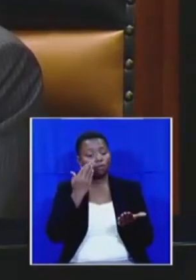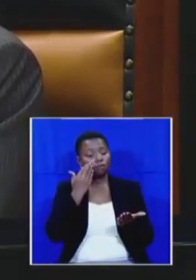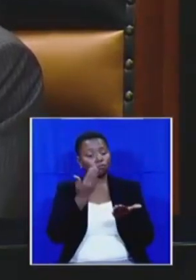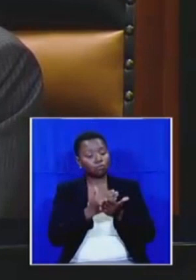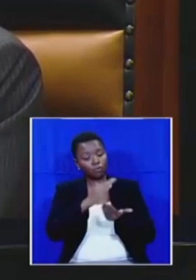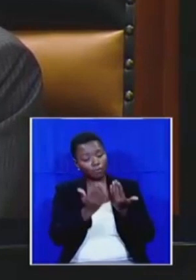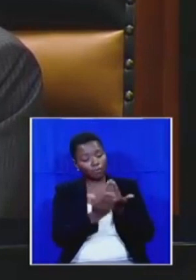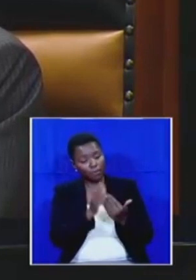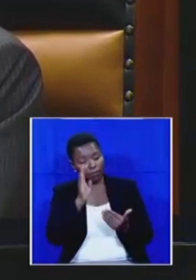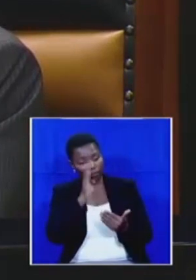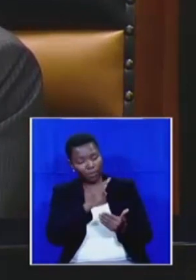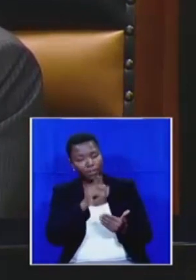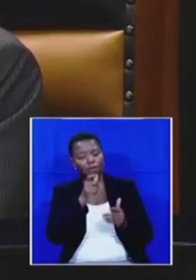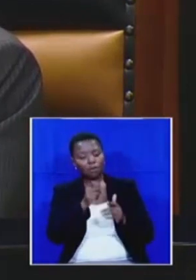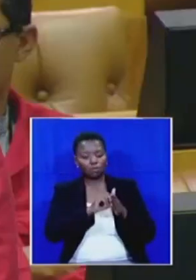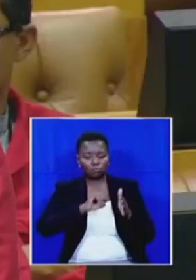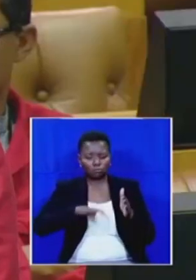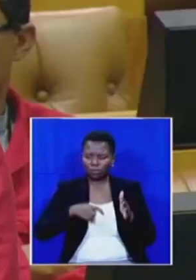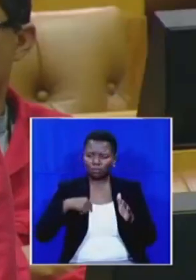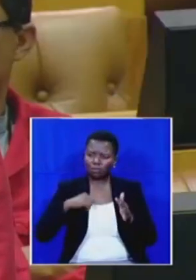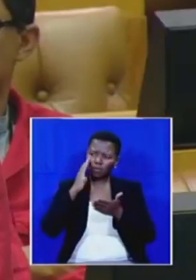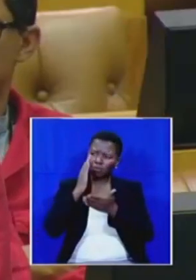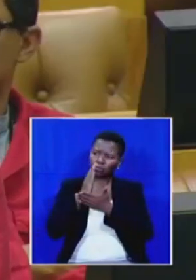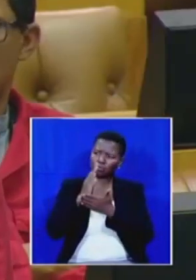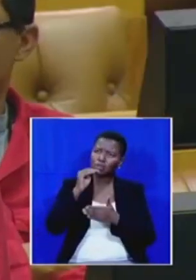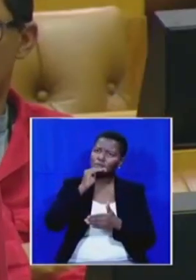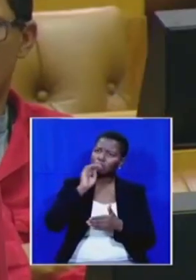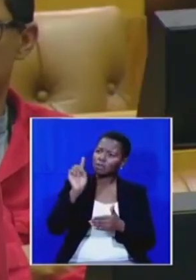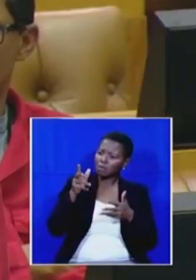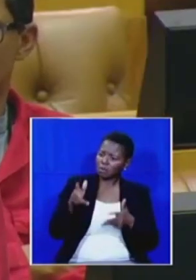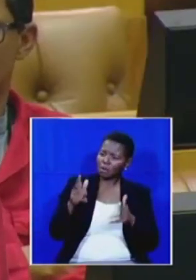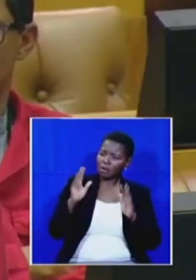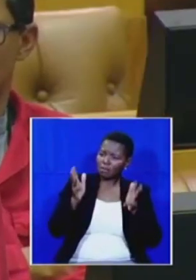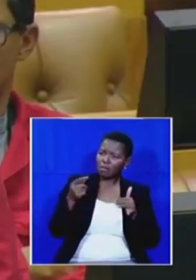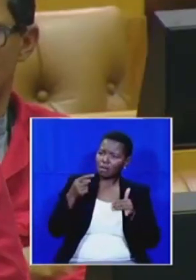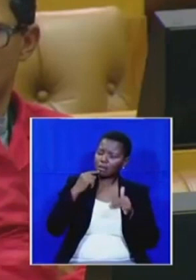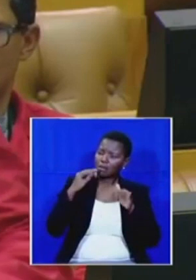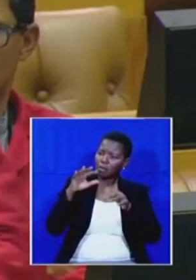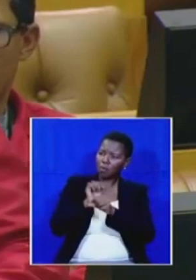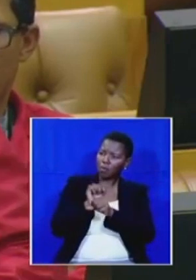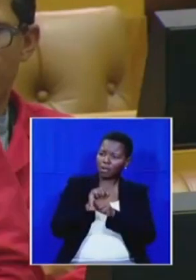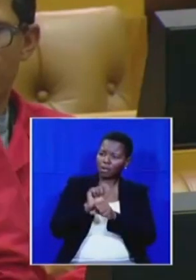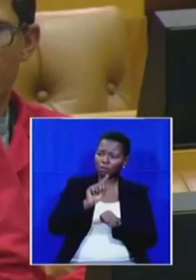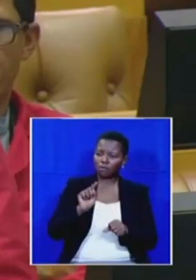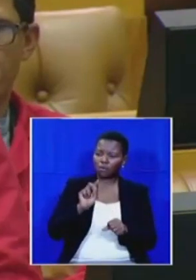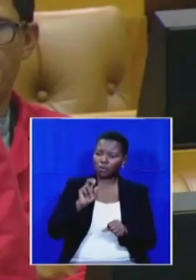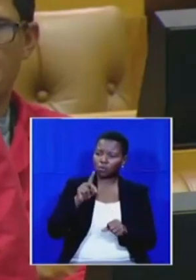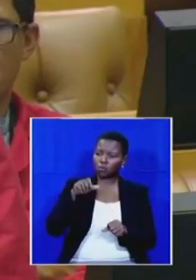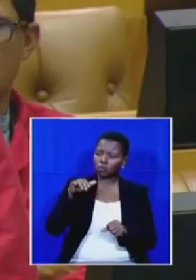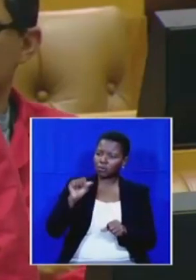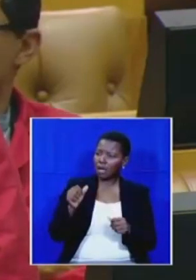You must withdraw. No, I'm not sure, Chair, what you're referring to. I'm talking about people employed by Guptas. There's no Gupta that In fact, employs